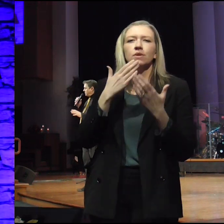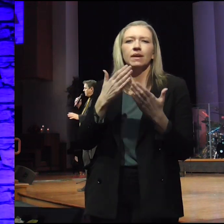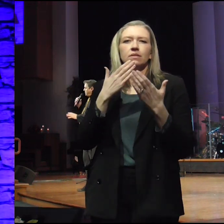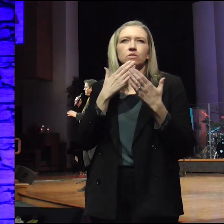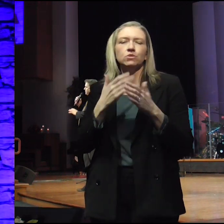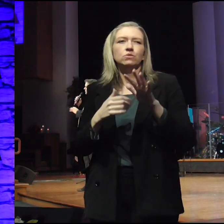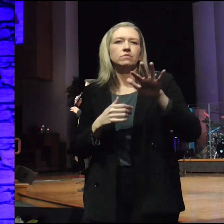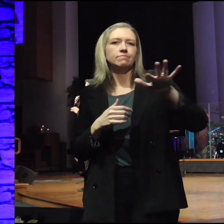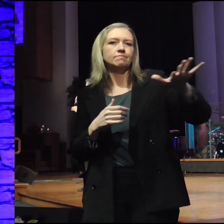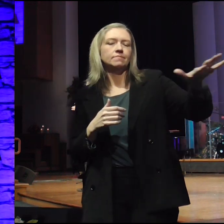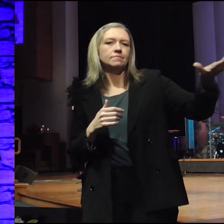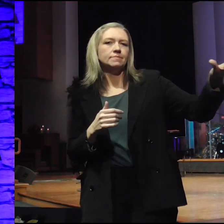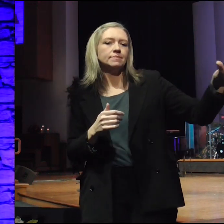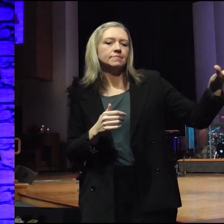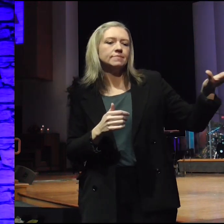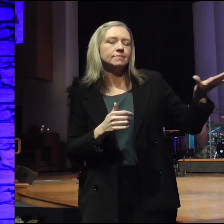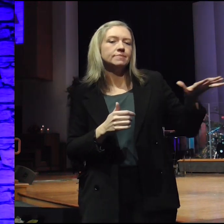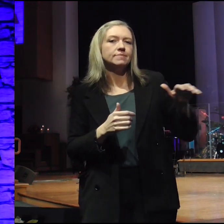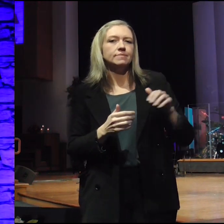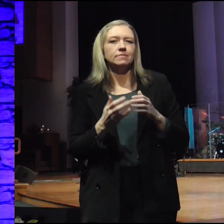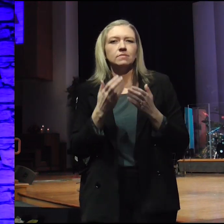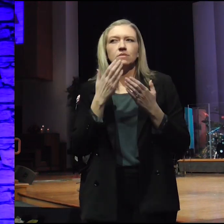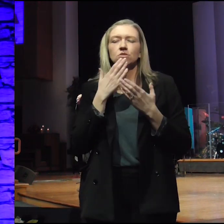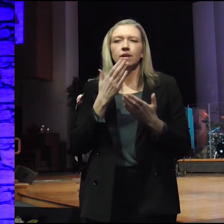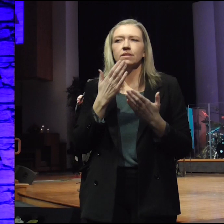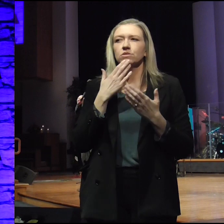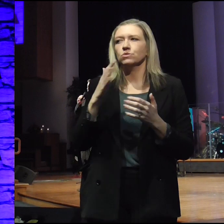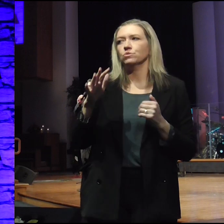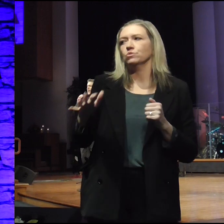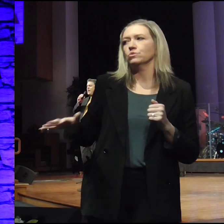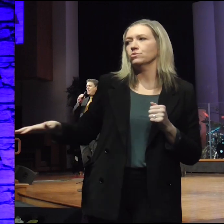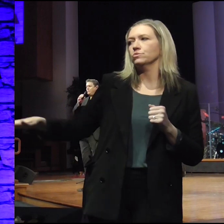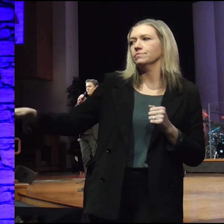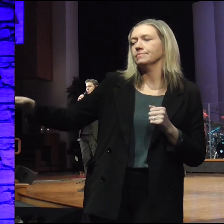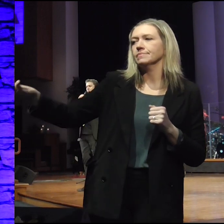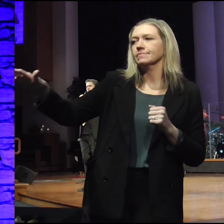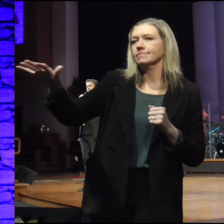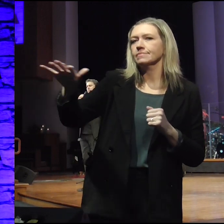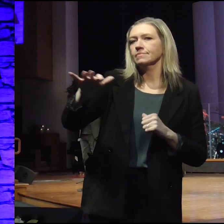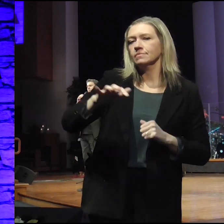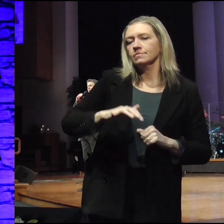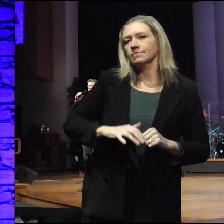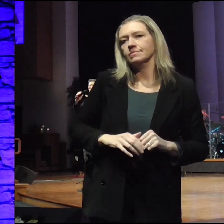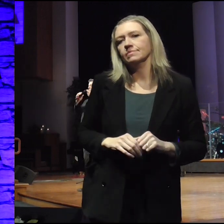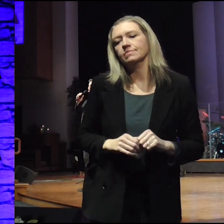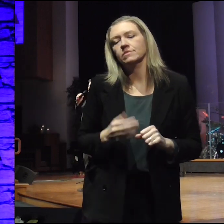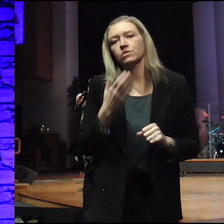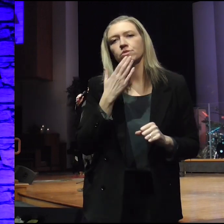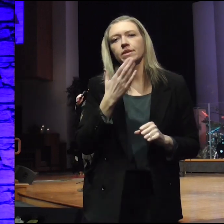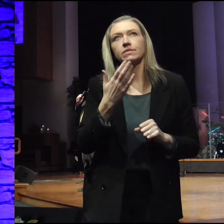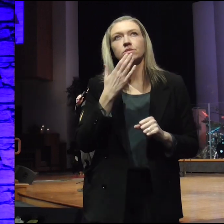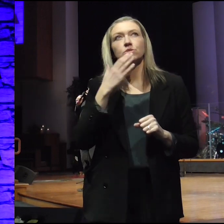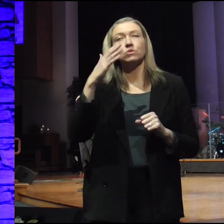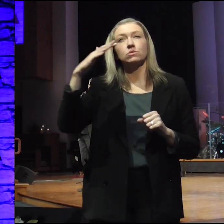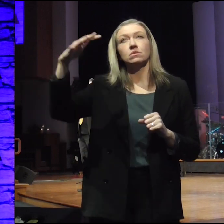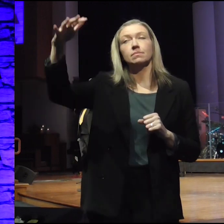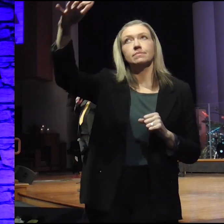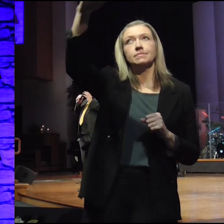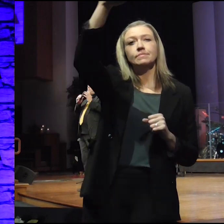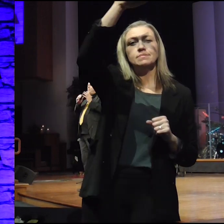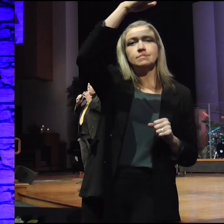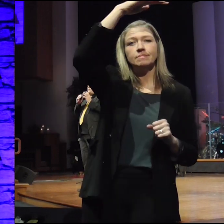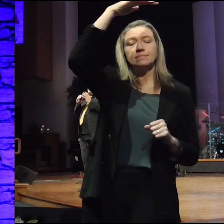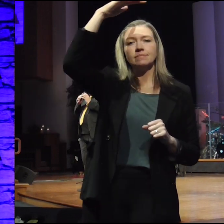gratitude to the left of me, gratitude to the right of me, gratitude